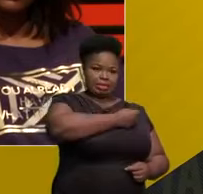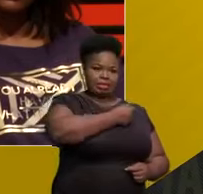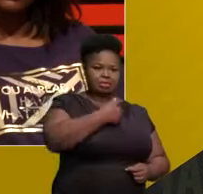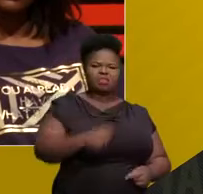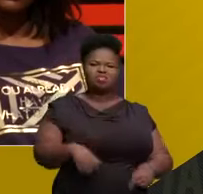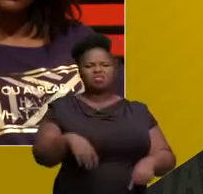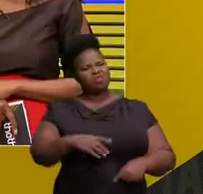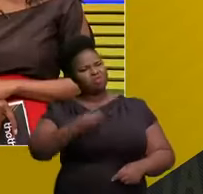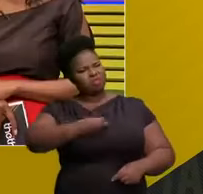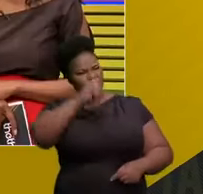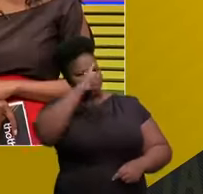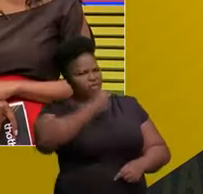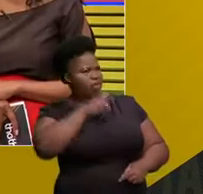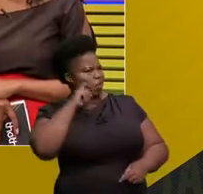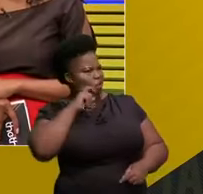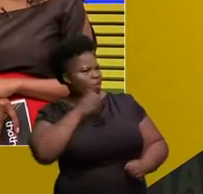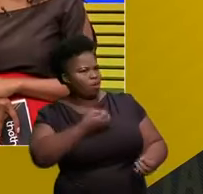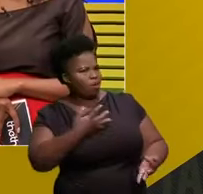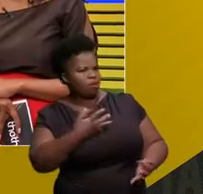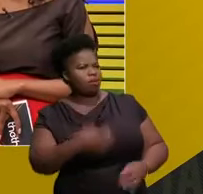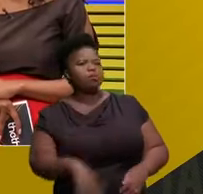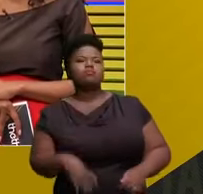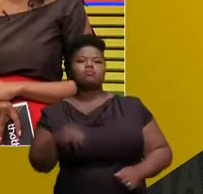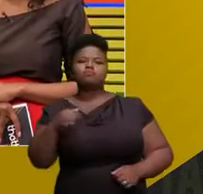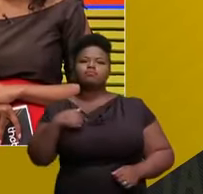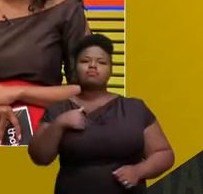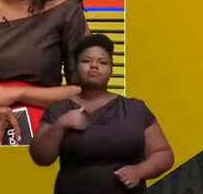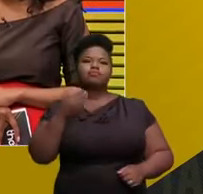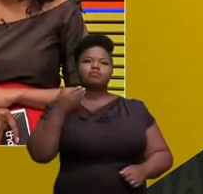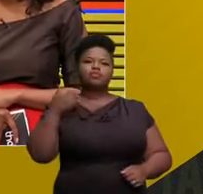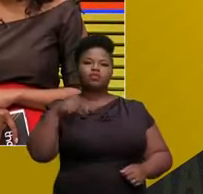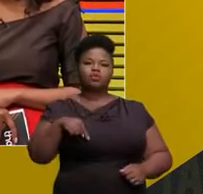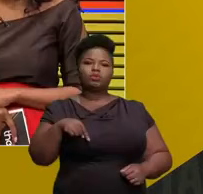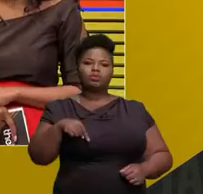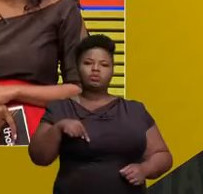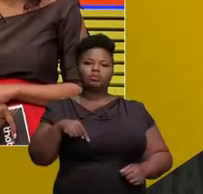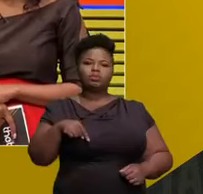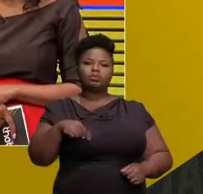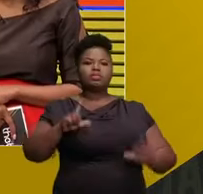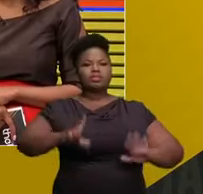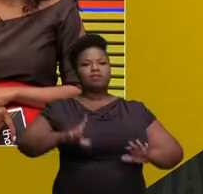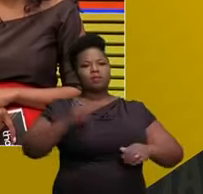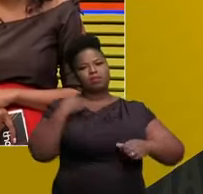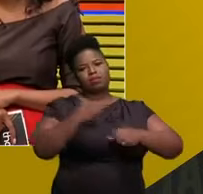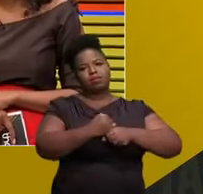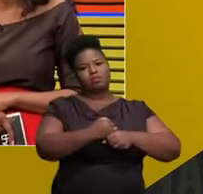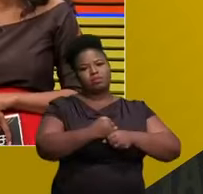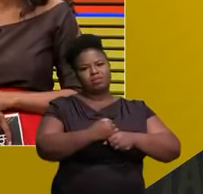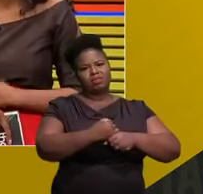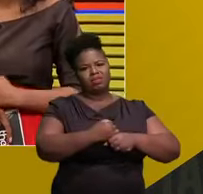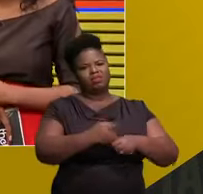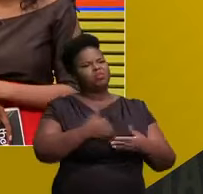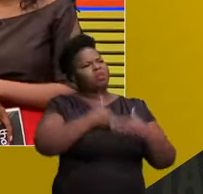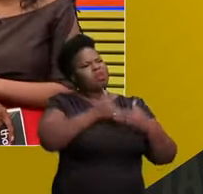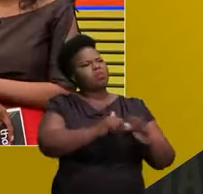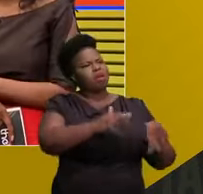how old is your youngest son? My youngest son, he was, because this is telling, he was 7 last year.